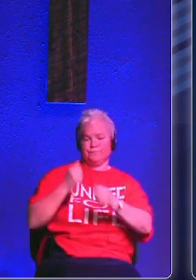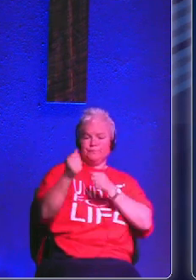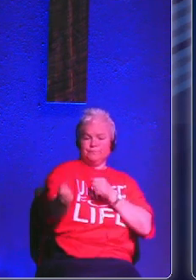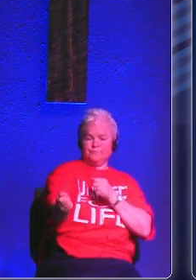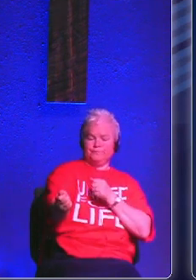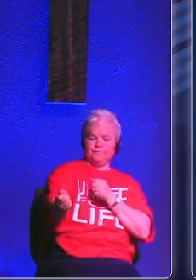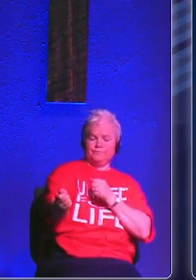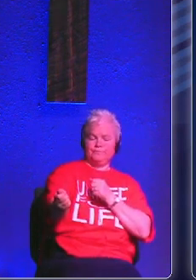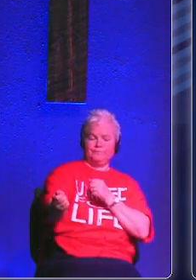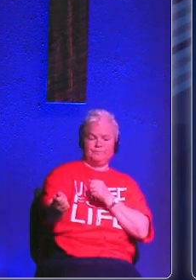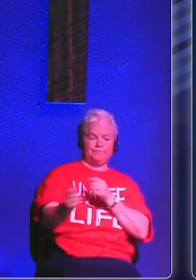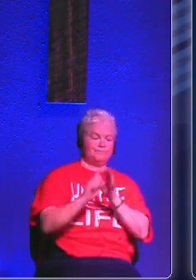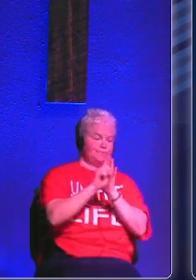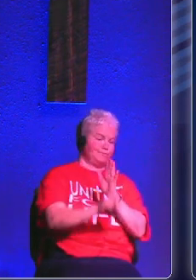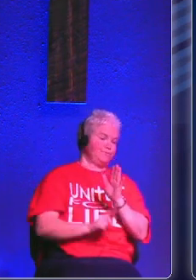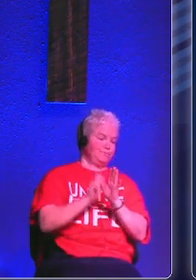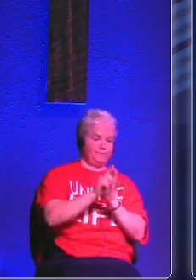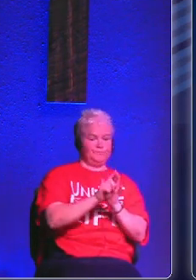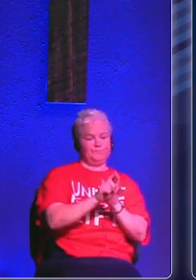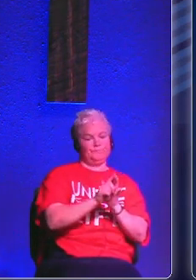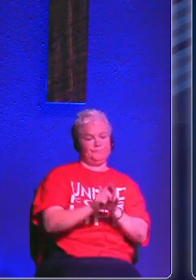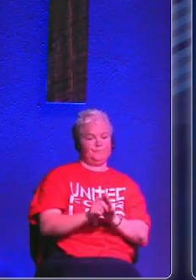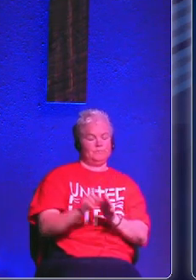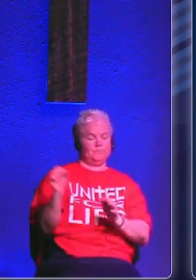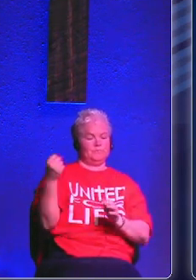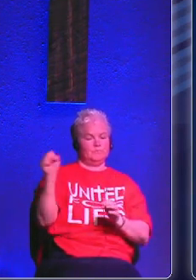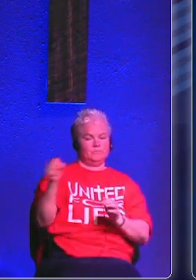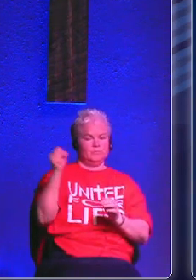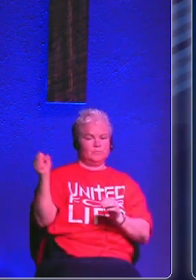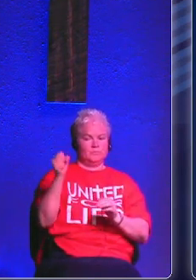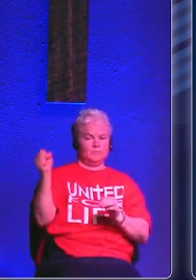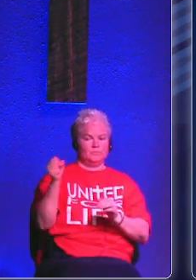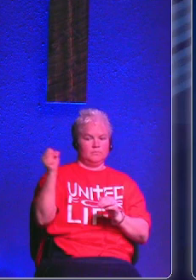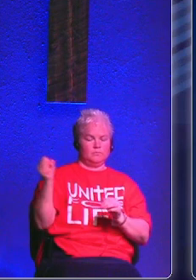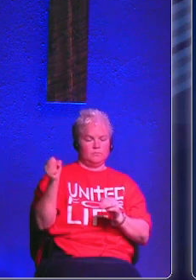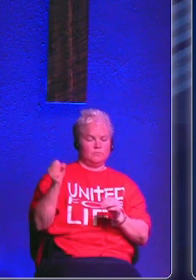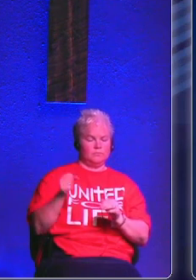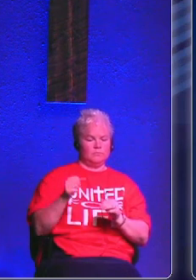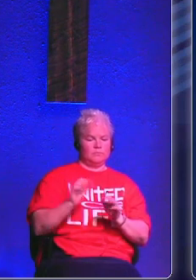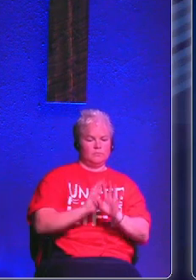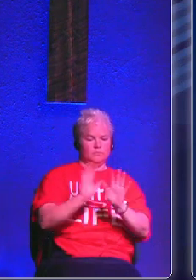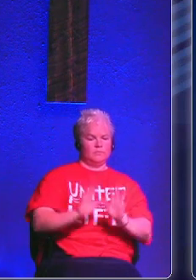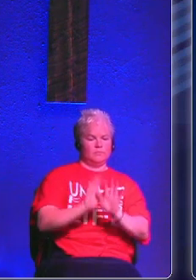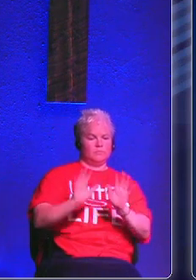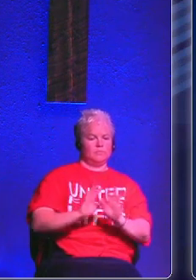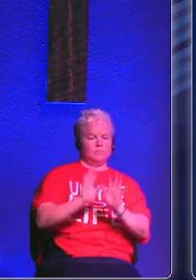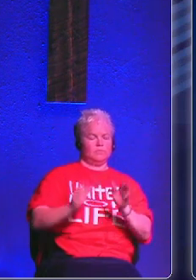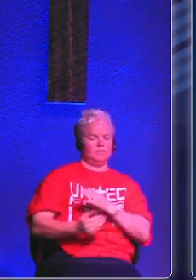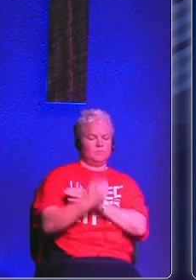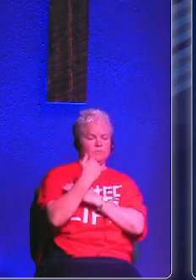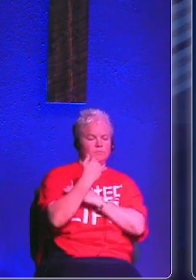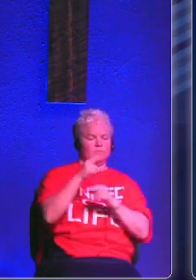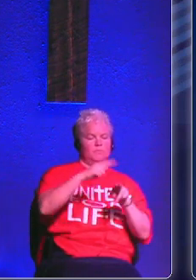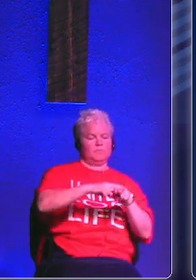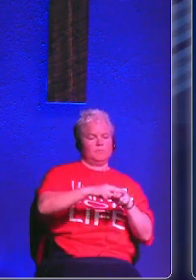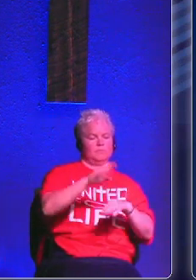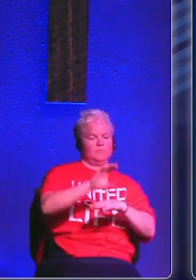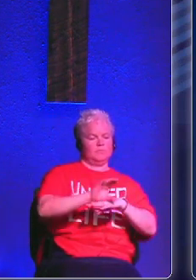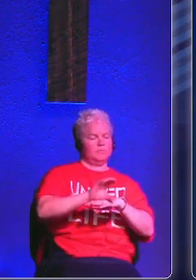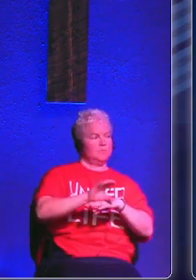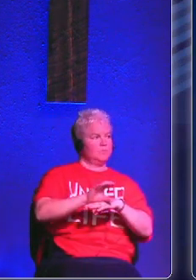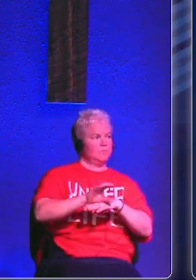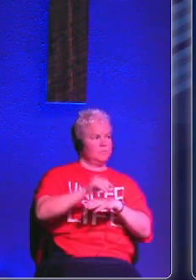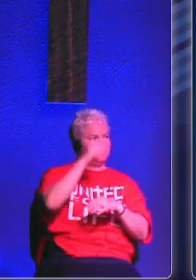off going to an hour and a half on Saturday night or Sunday morning and sit in the